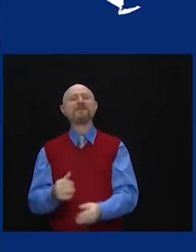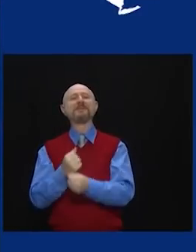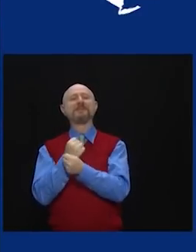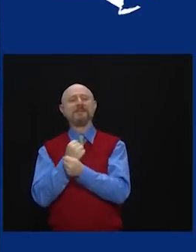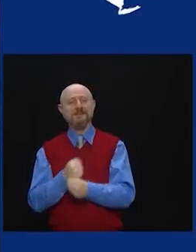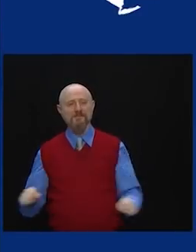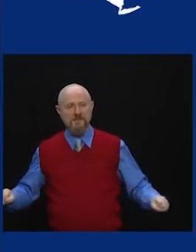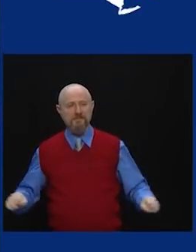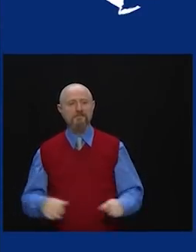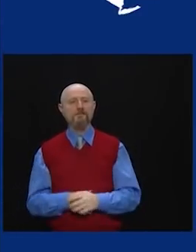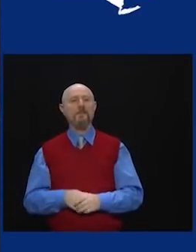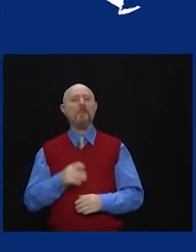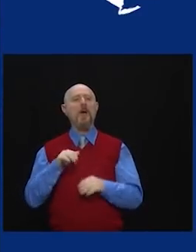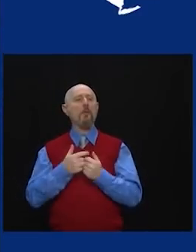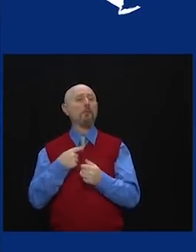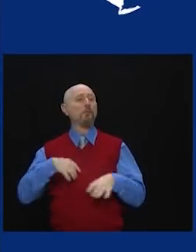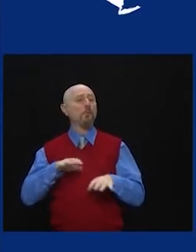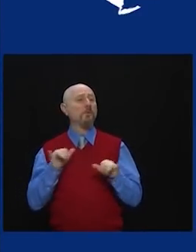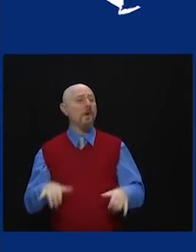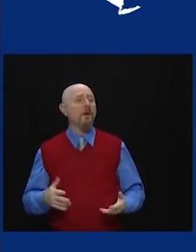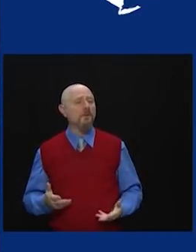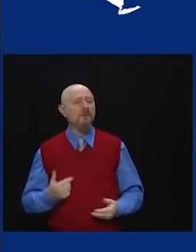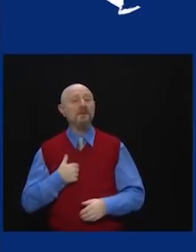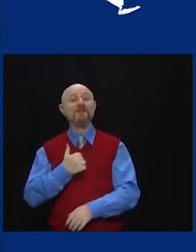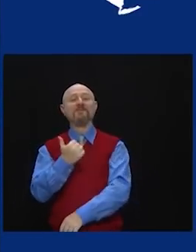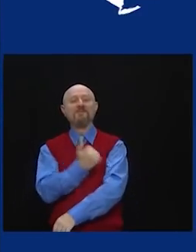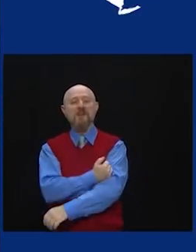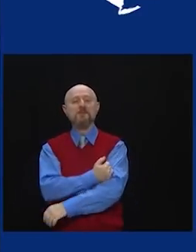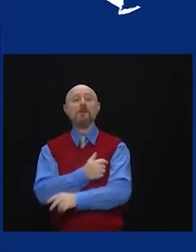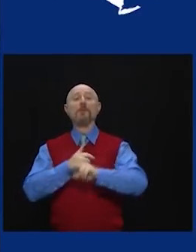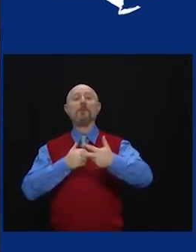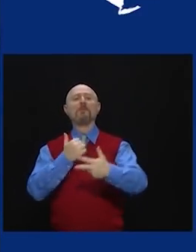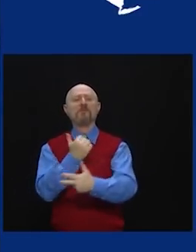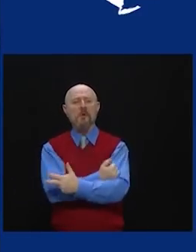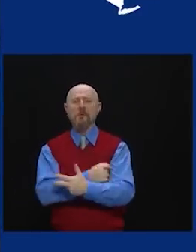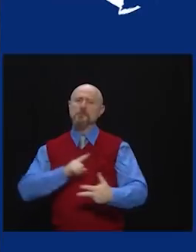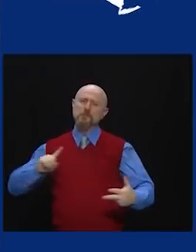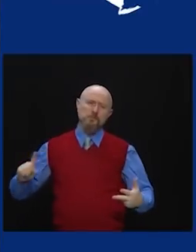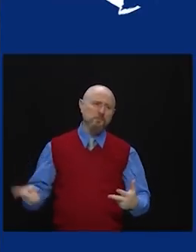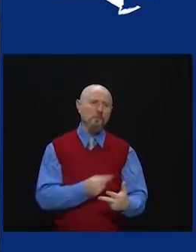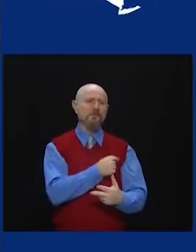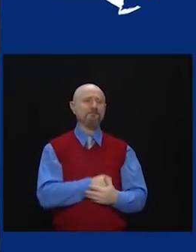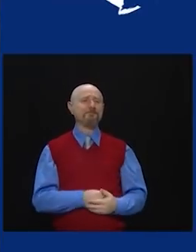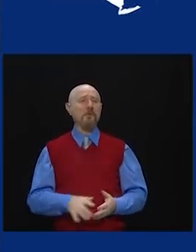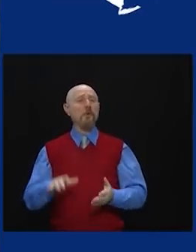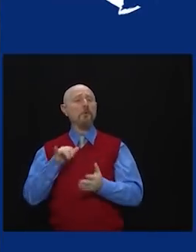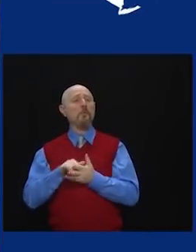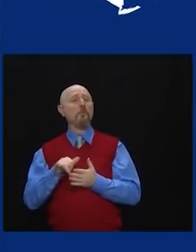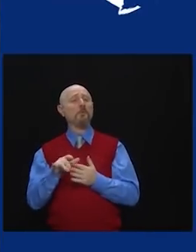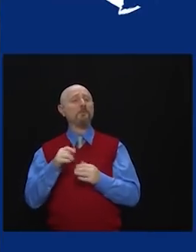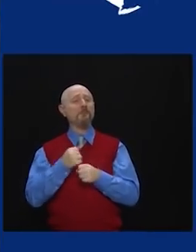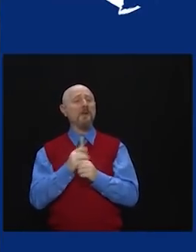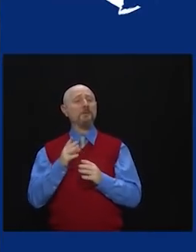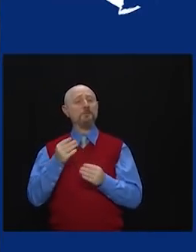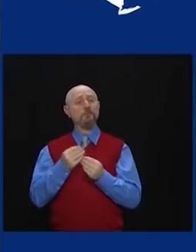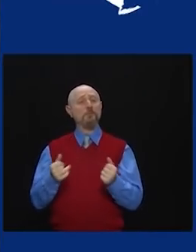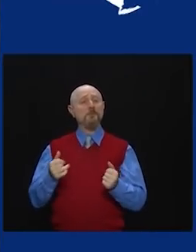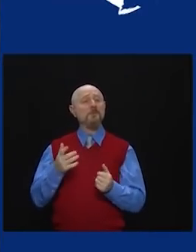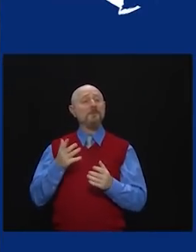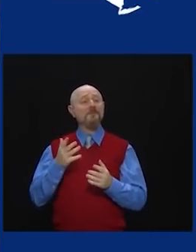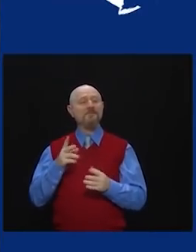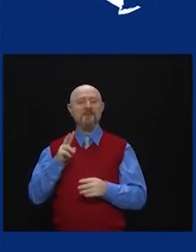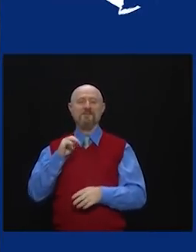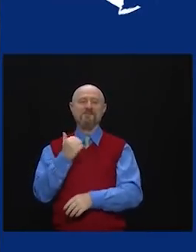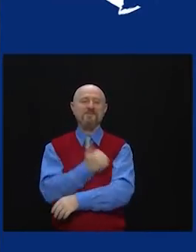safe. How do we do that? Vaccinations and booster shots. This new year, make it your resolution to